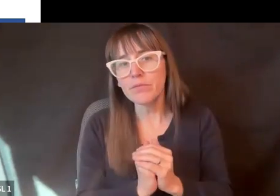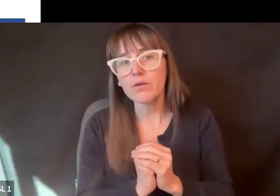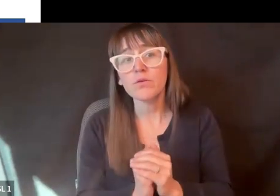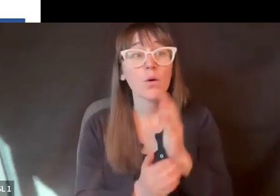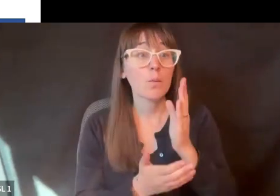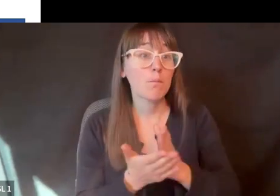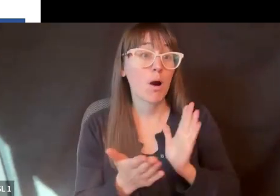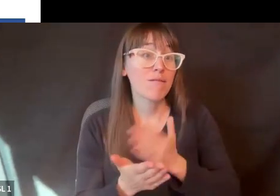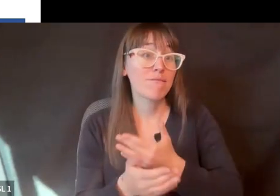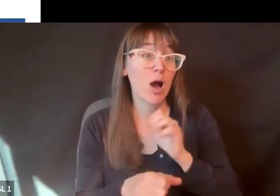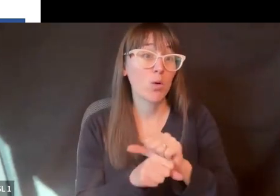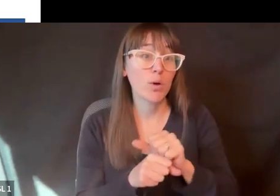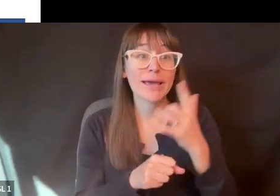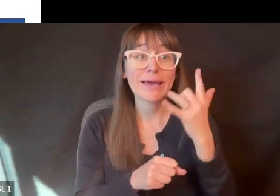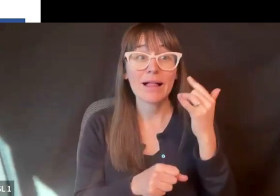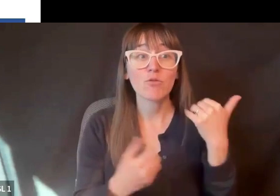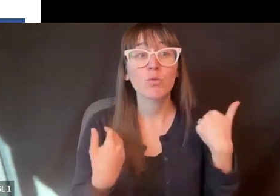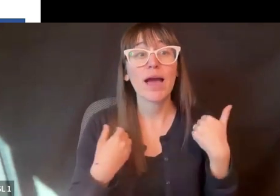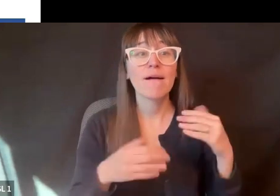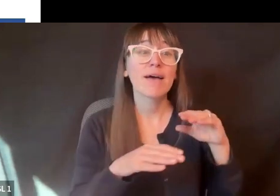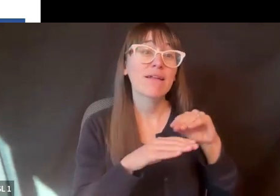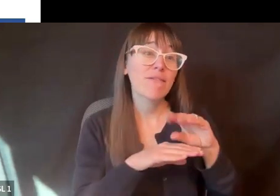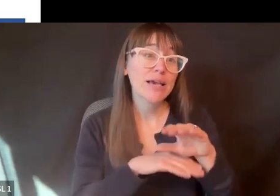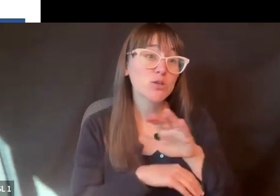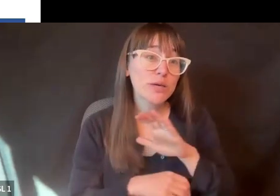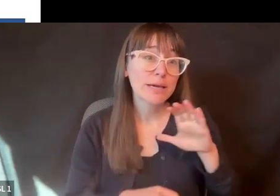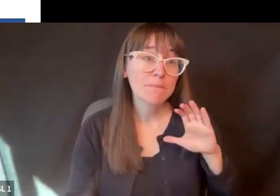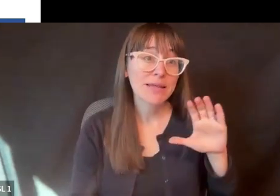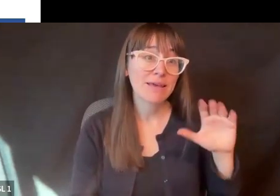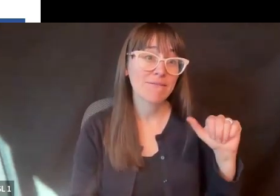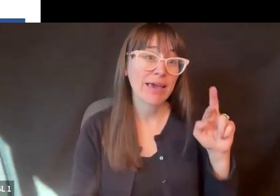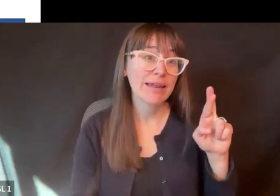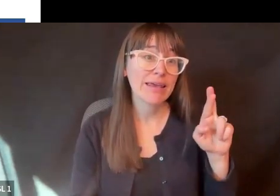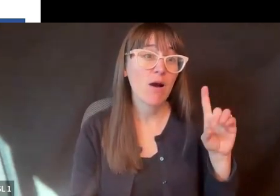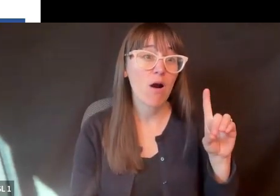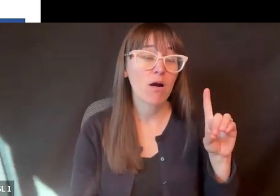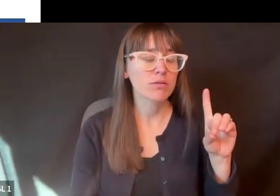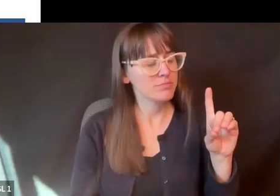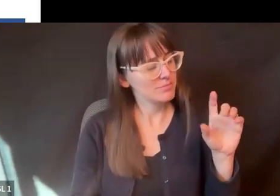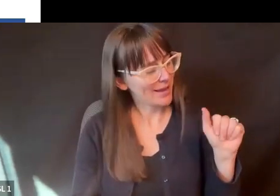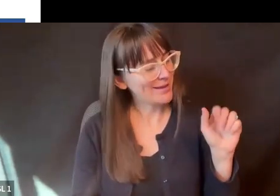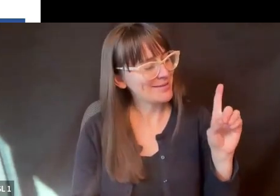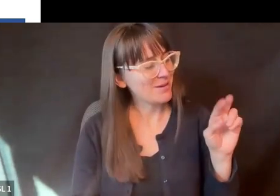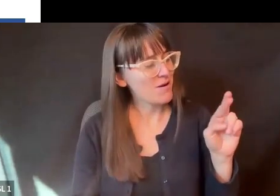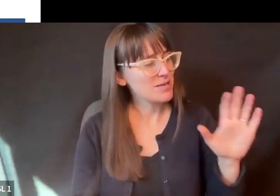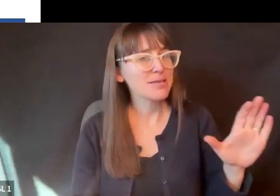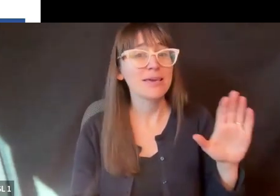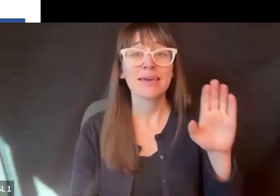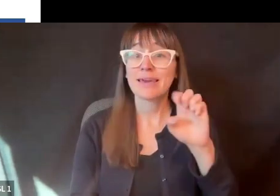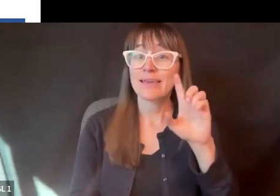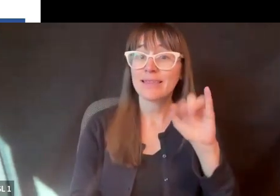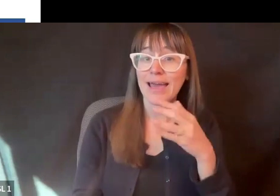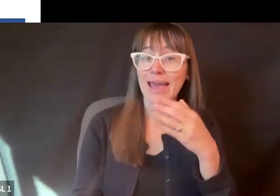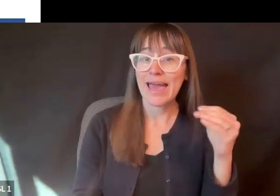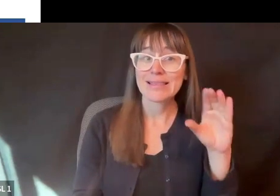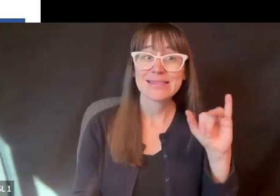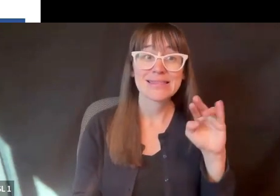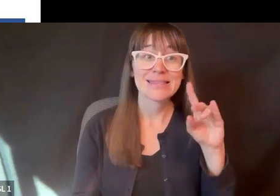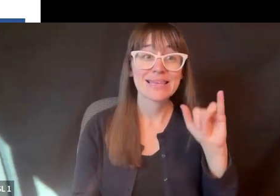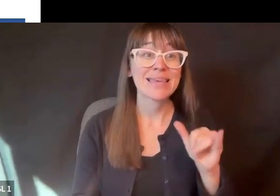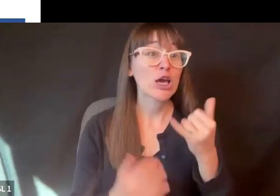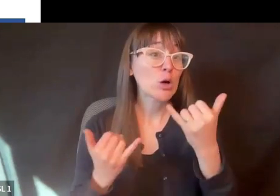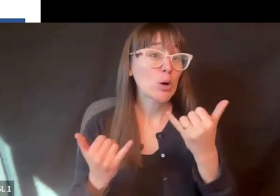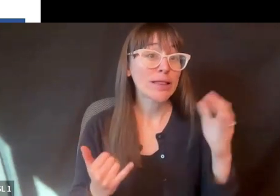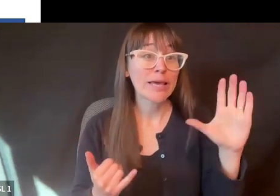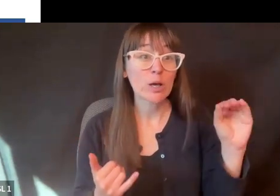as part of this work in California, we have our ADRC Advisory Committee. And actually, you'll be hearing from Eli Gilardin and